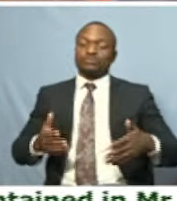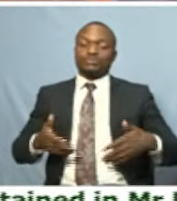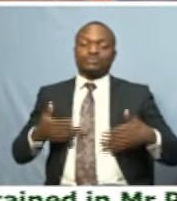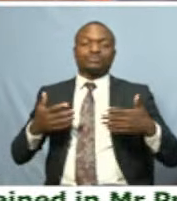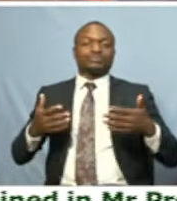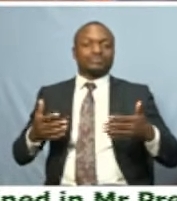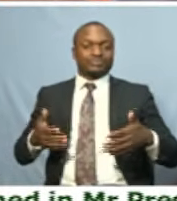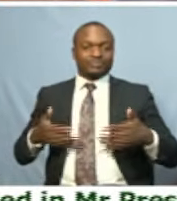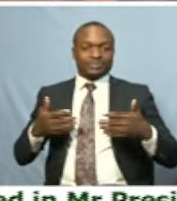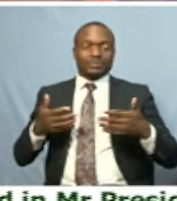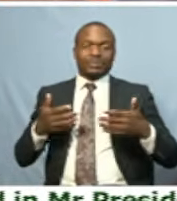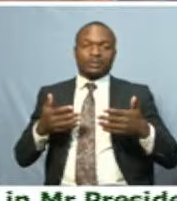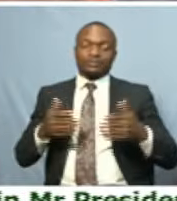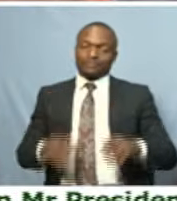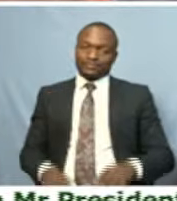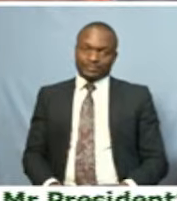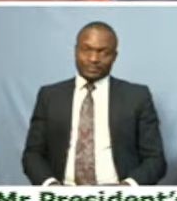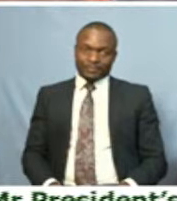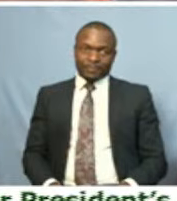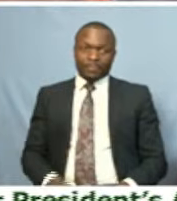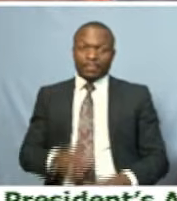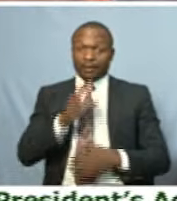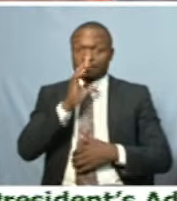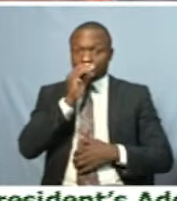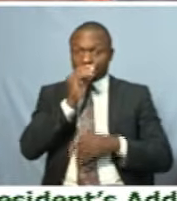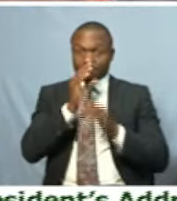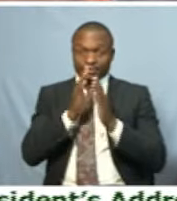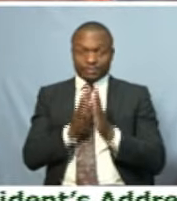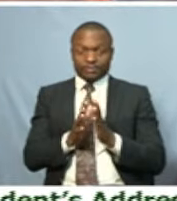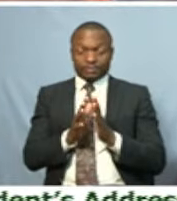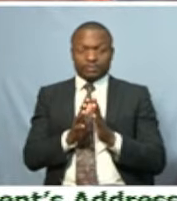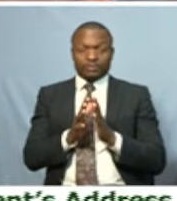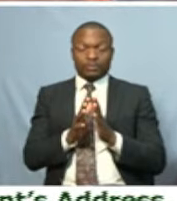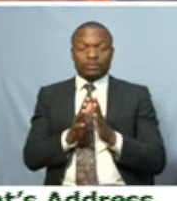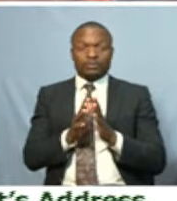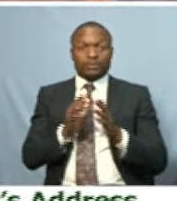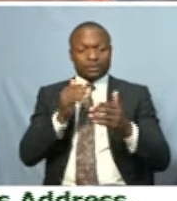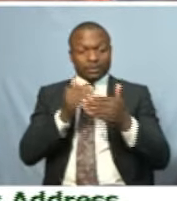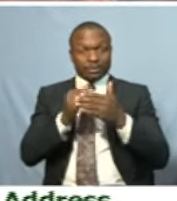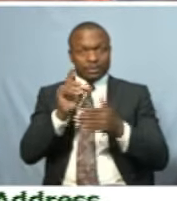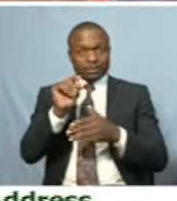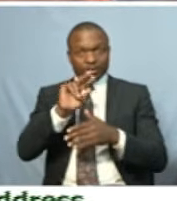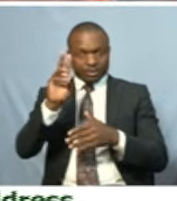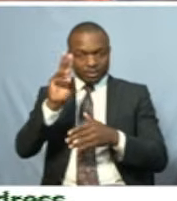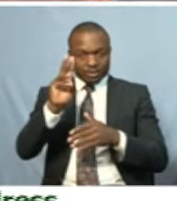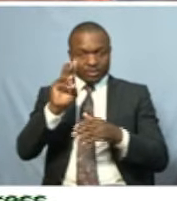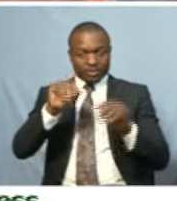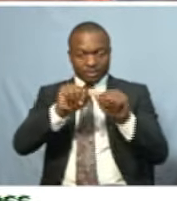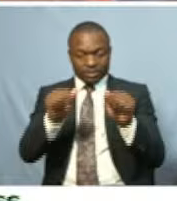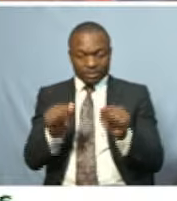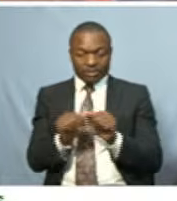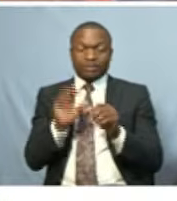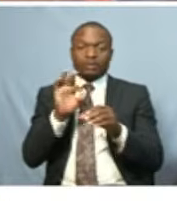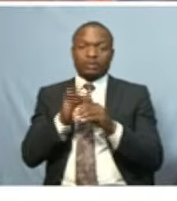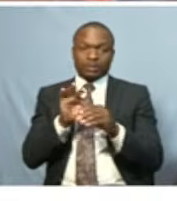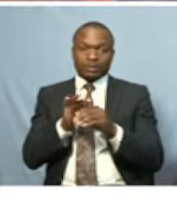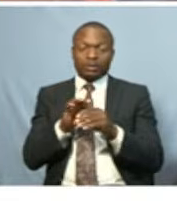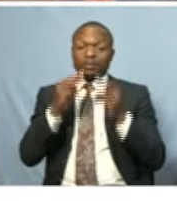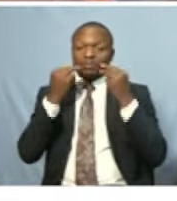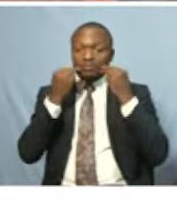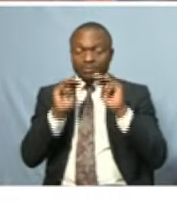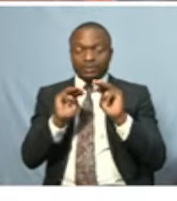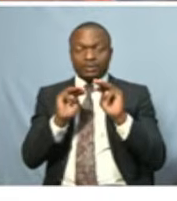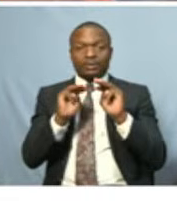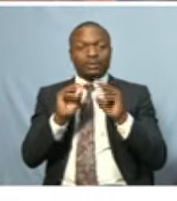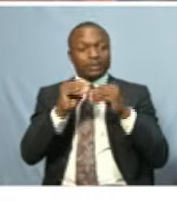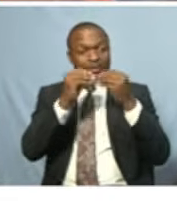and distinction. Madam Speaker, as we approach the 2026 general elections, the message delivered by